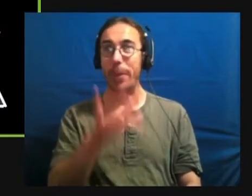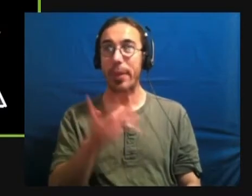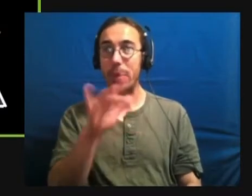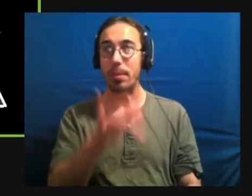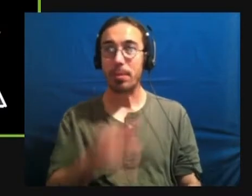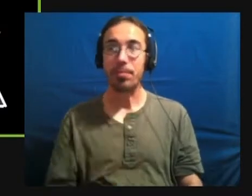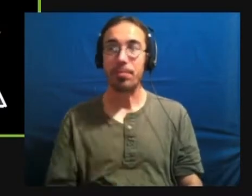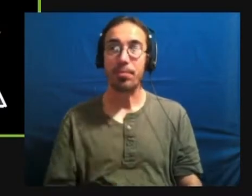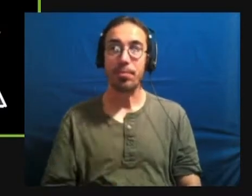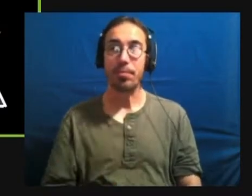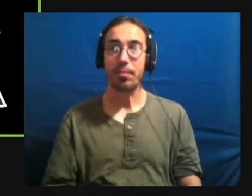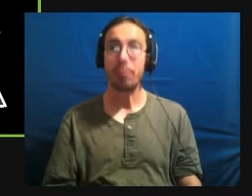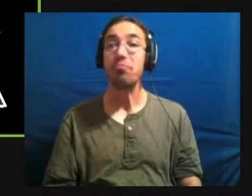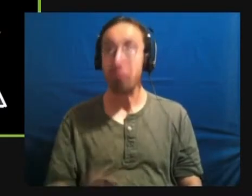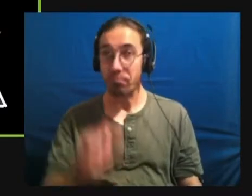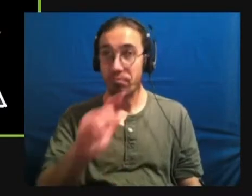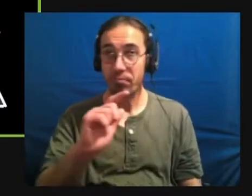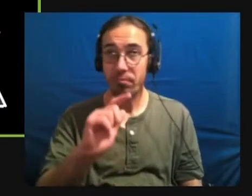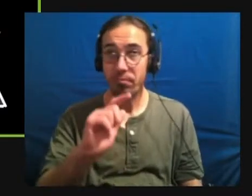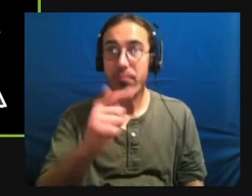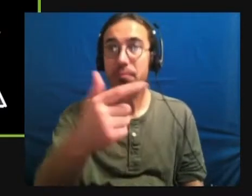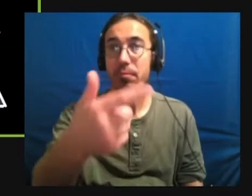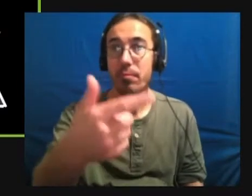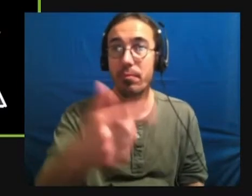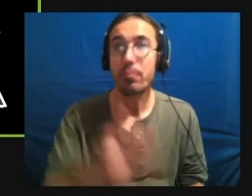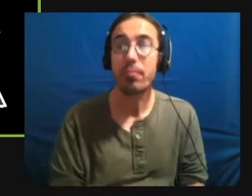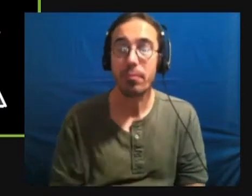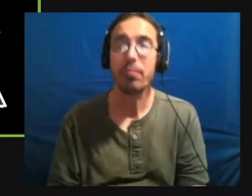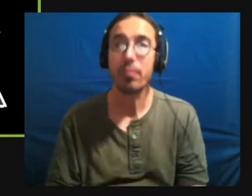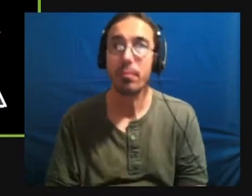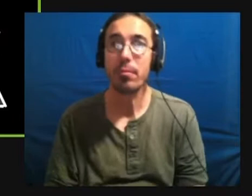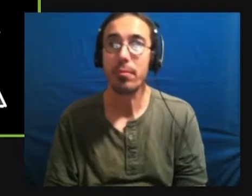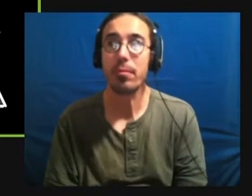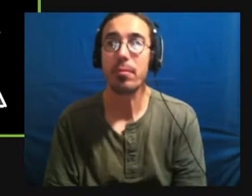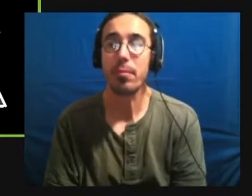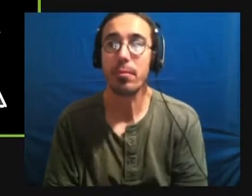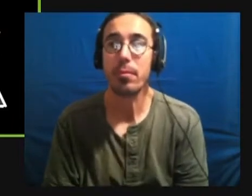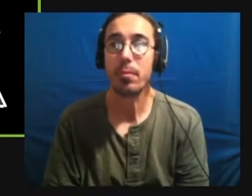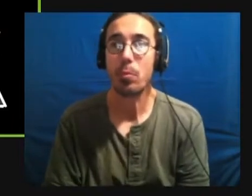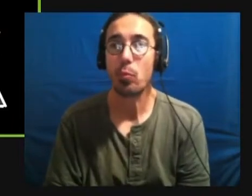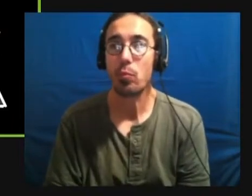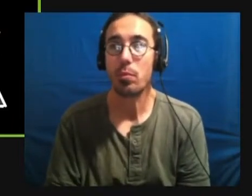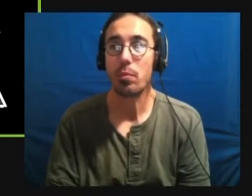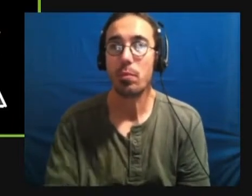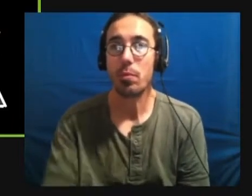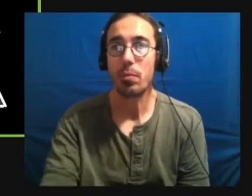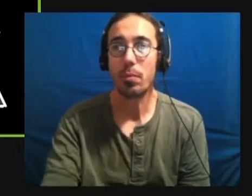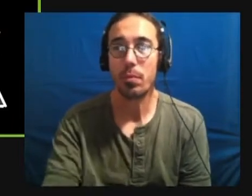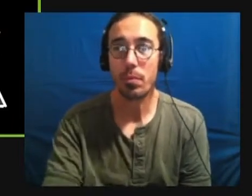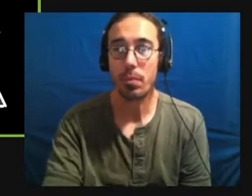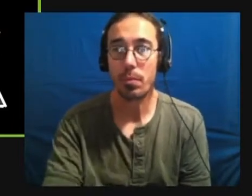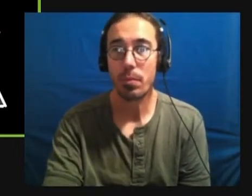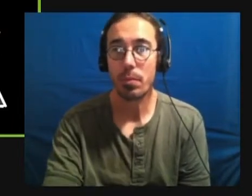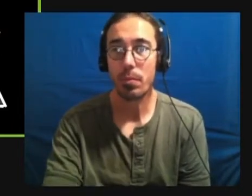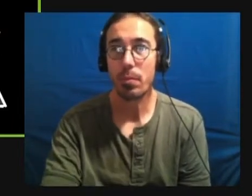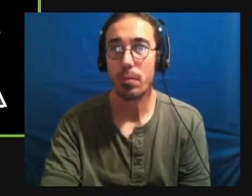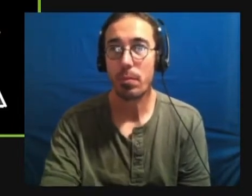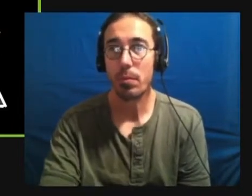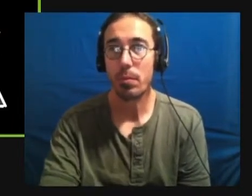And this is an evolving framework, right? So to have the next tier of